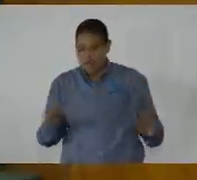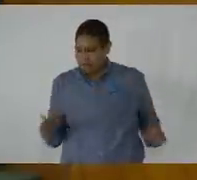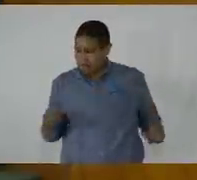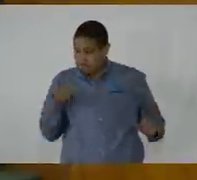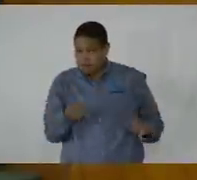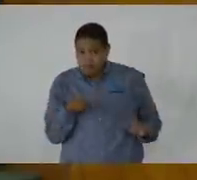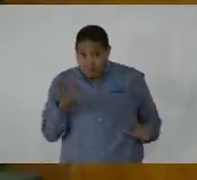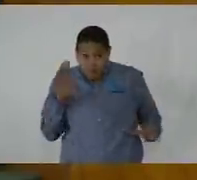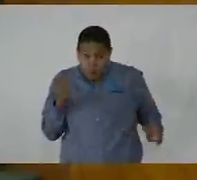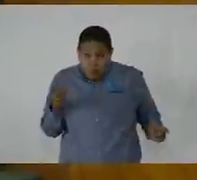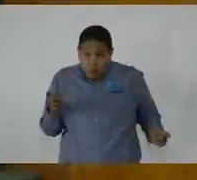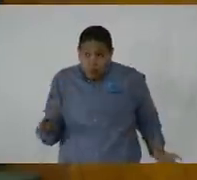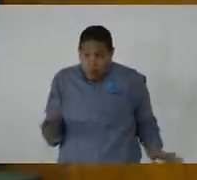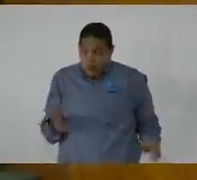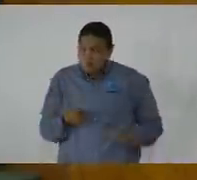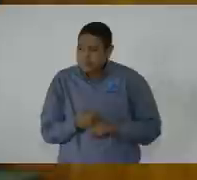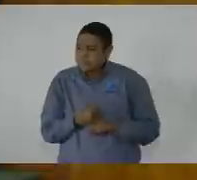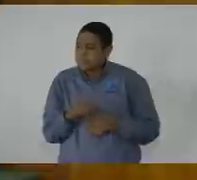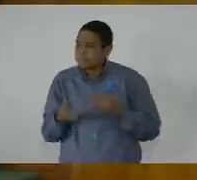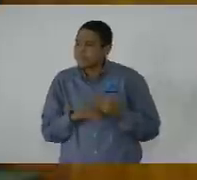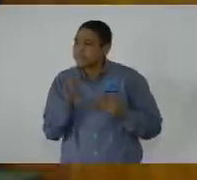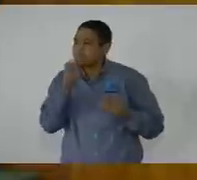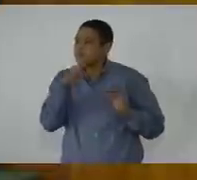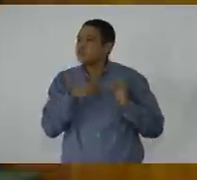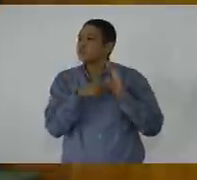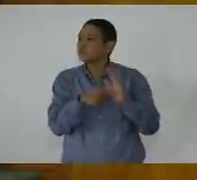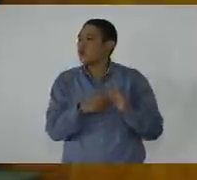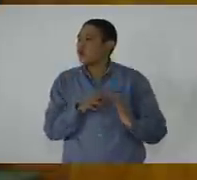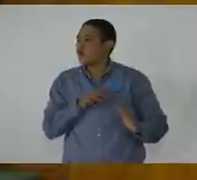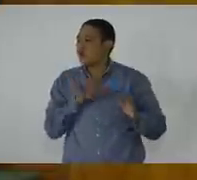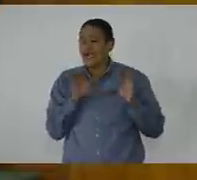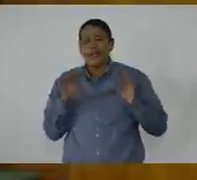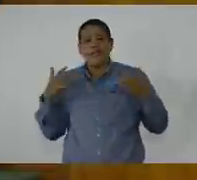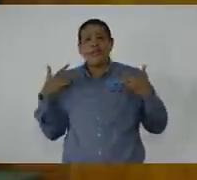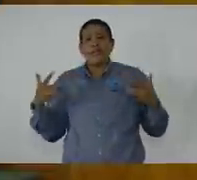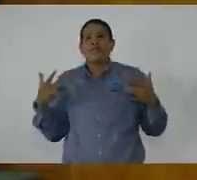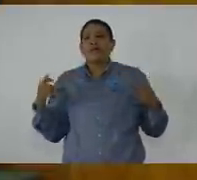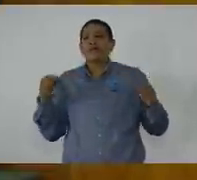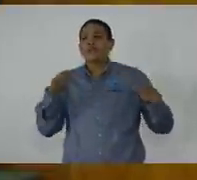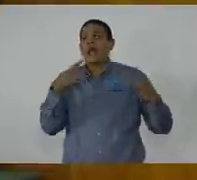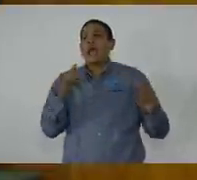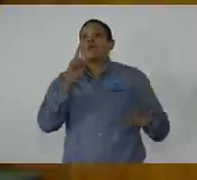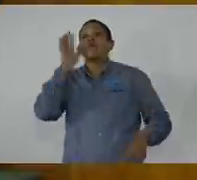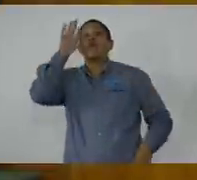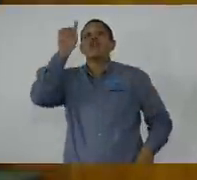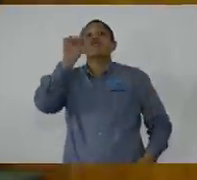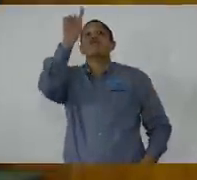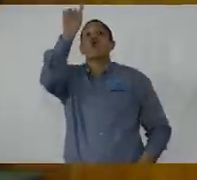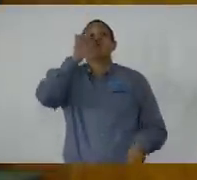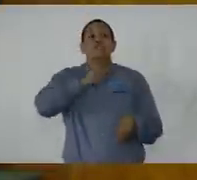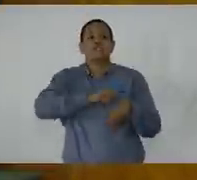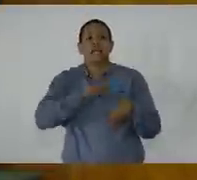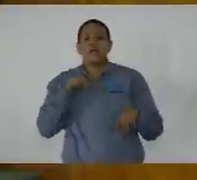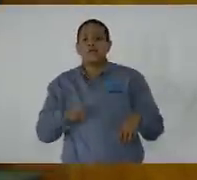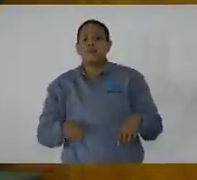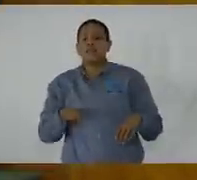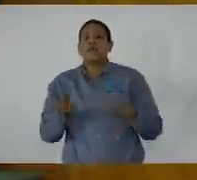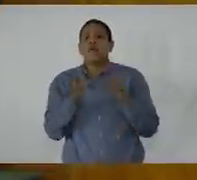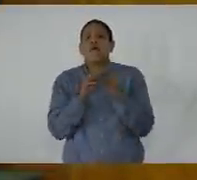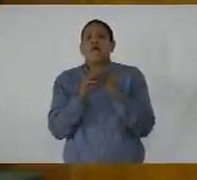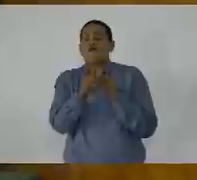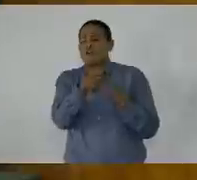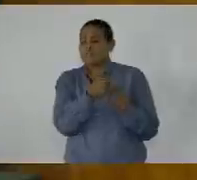This, Madam Speaker, is a significant event, as it will be the first time that this